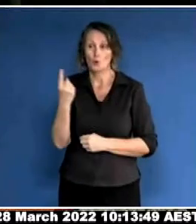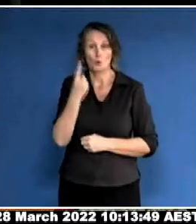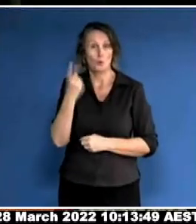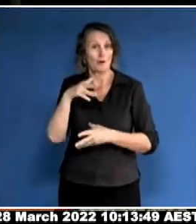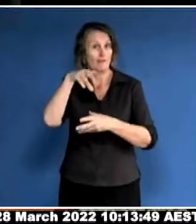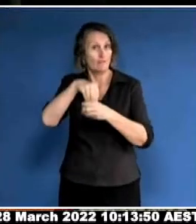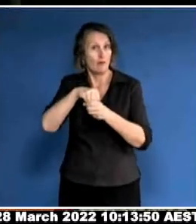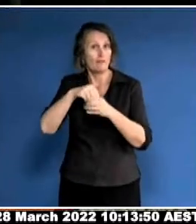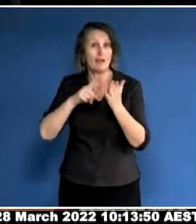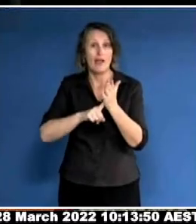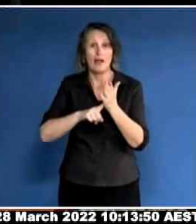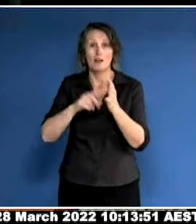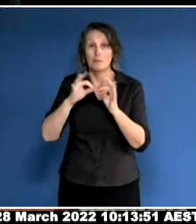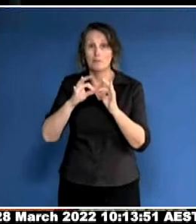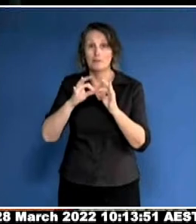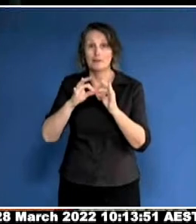the